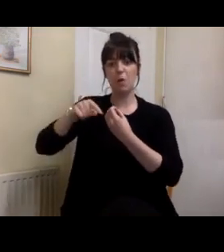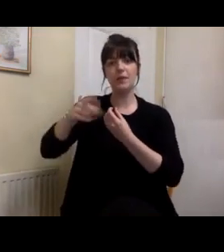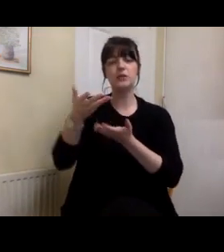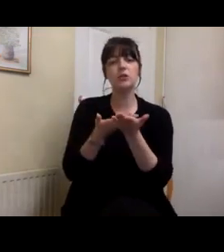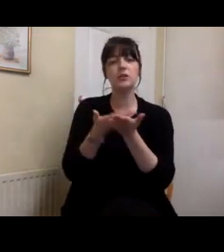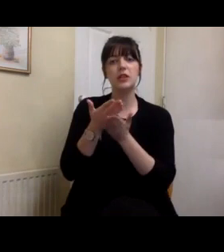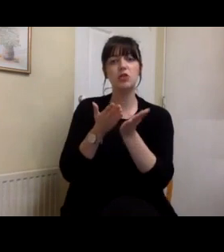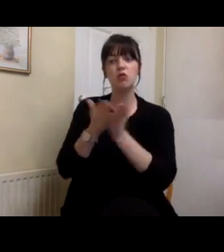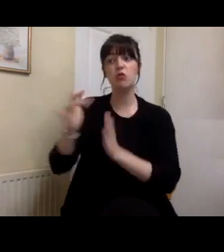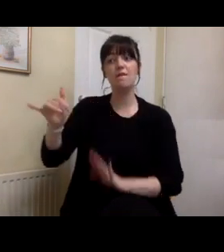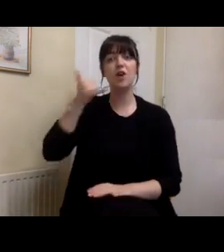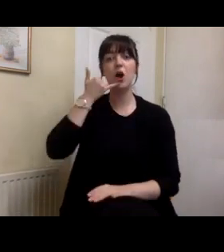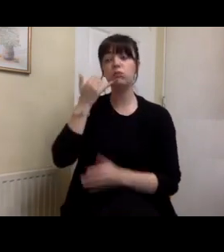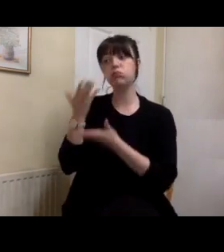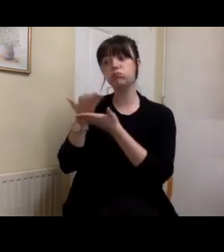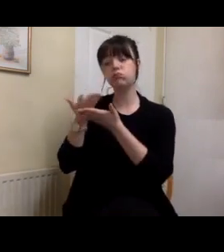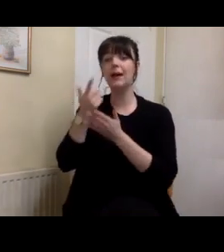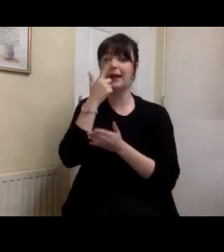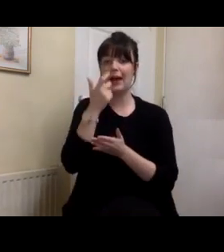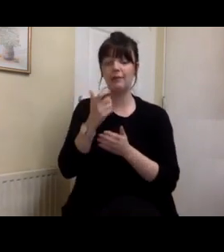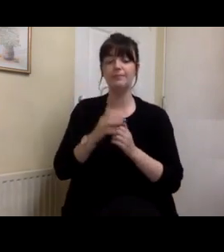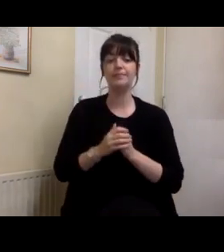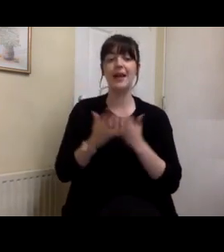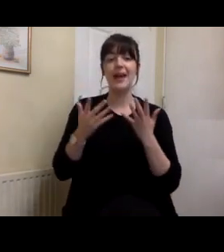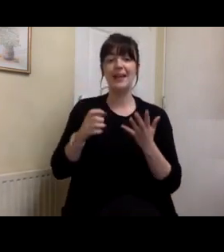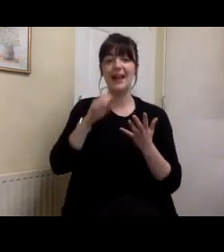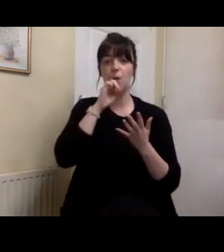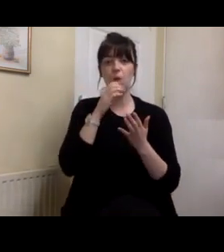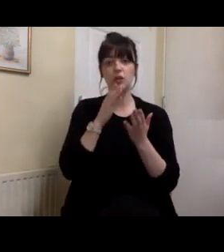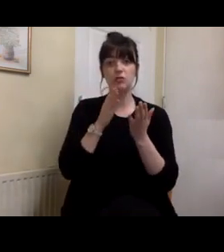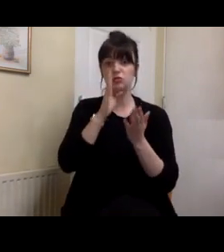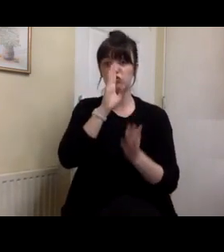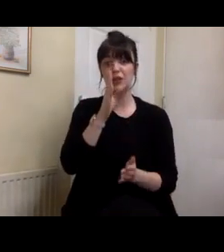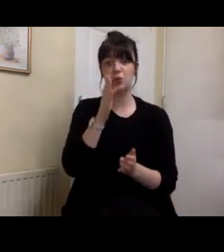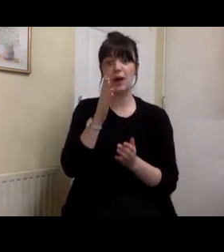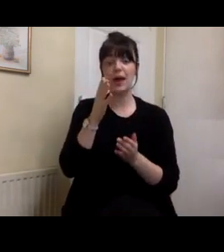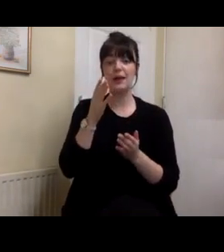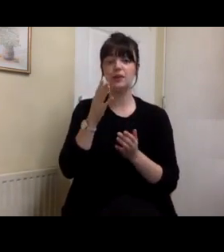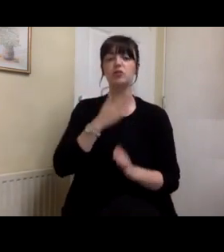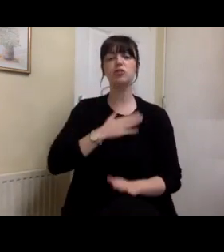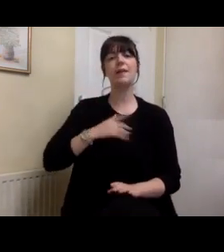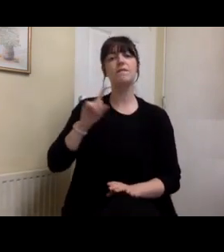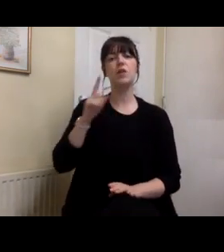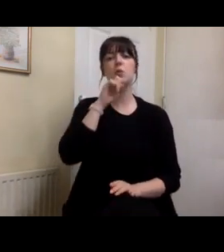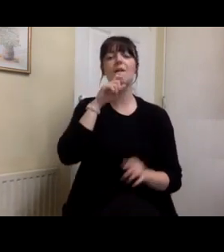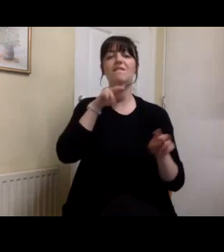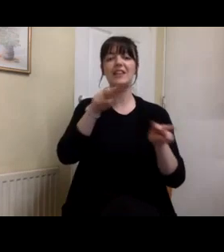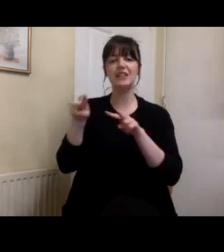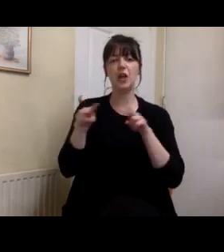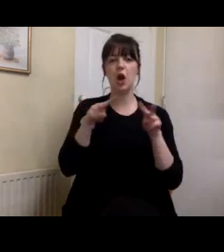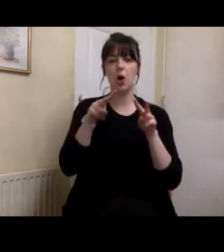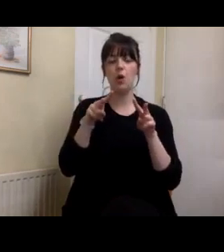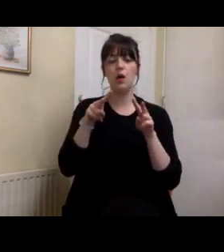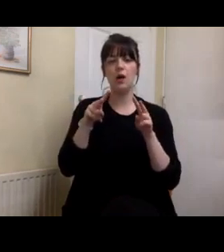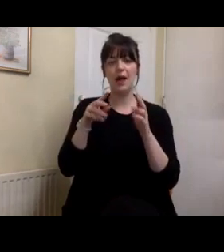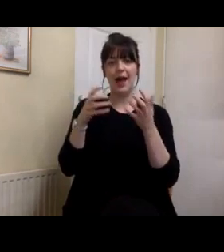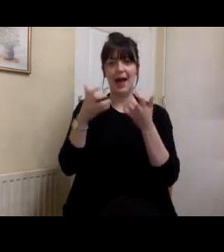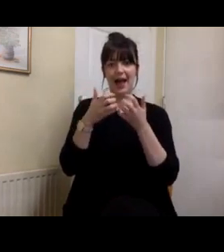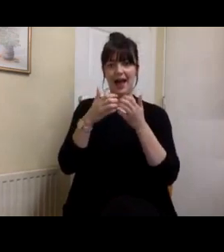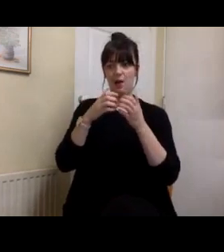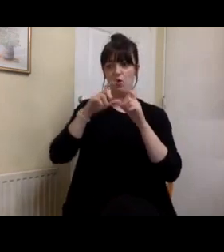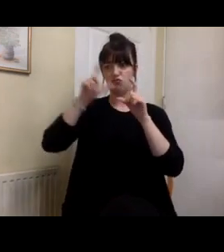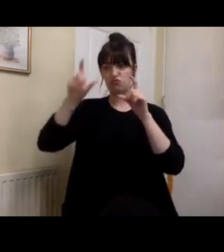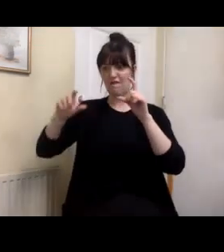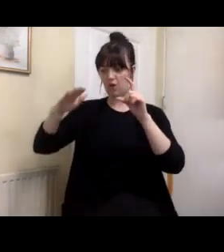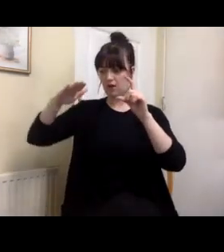We're now going to go straight into the refinements with a short video that will show you the changes south to north along the section of the